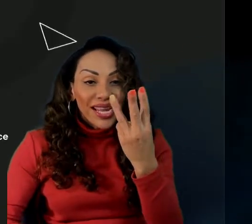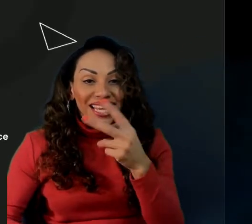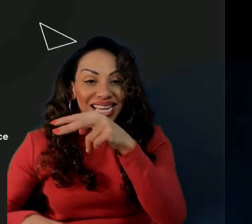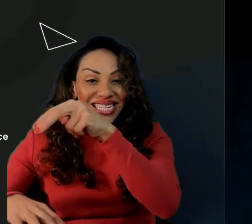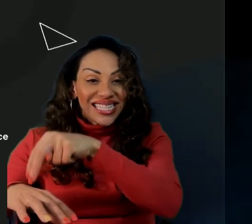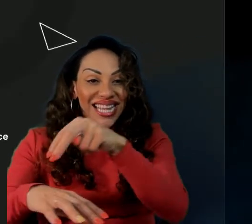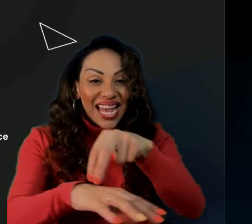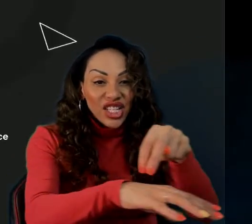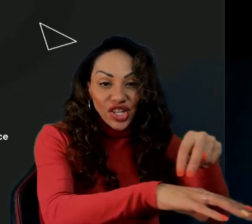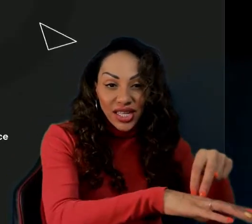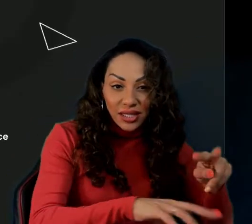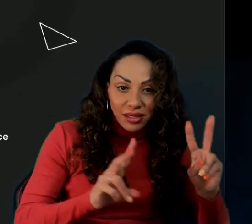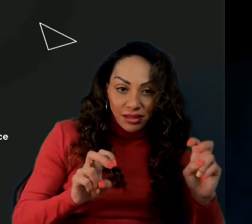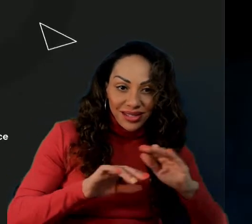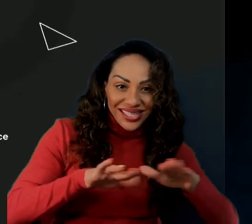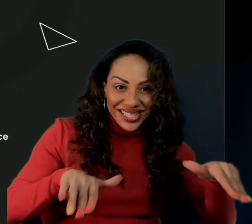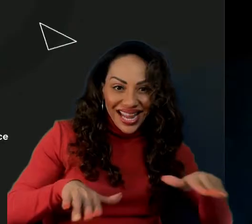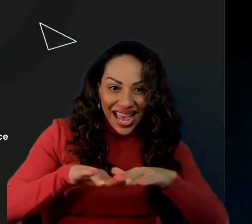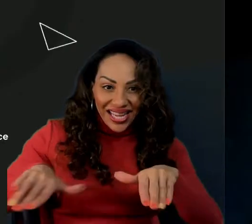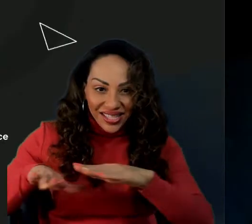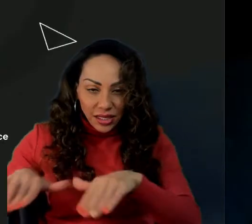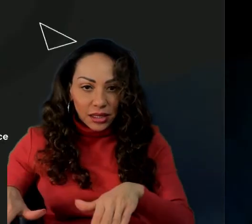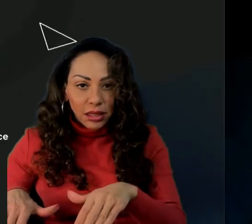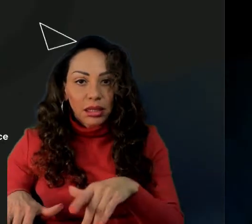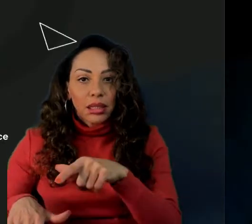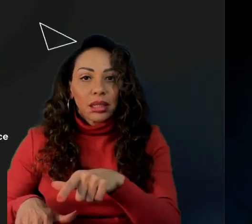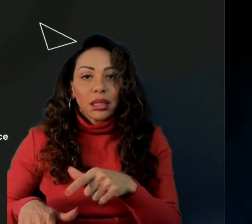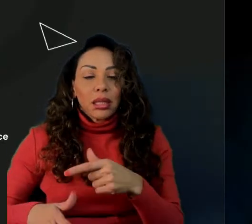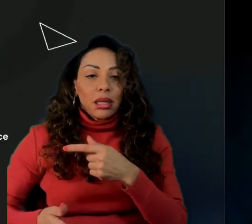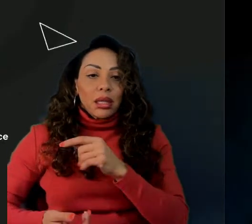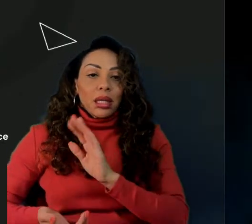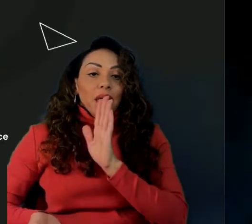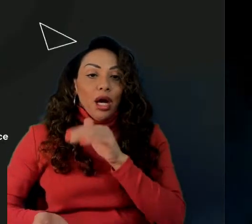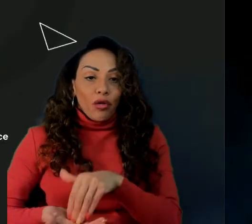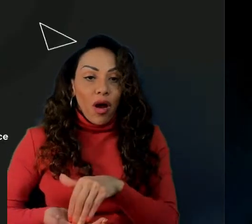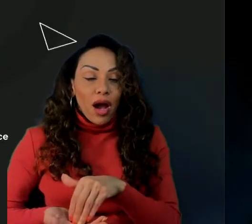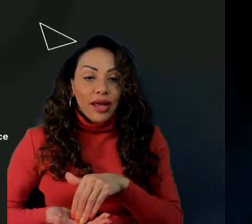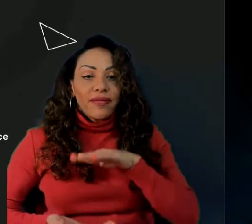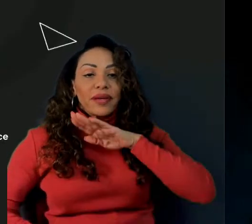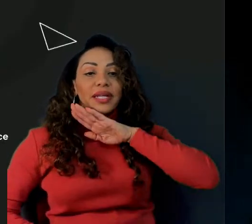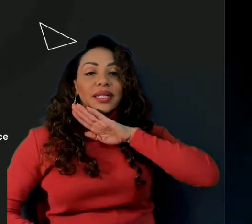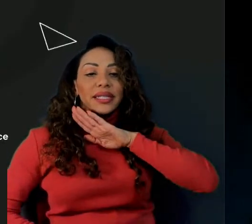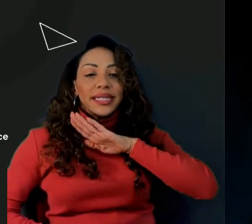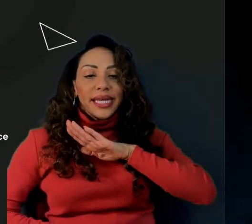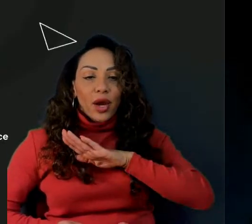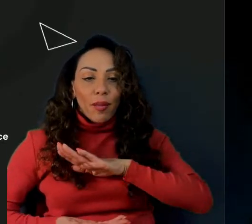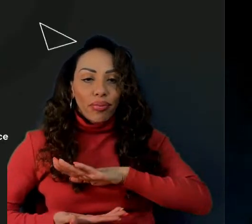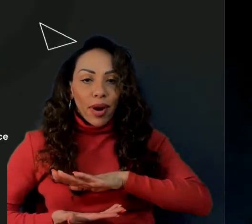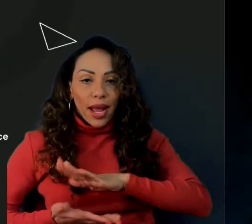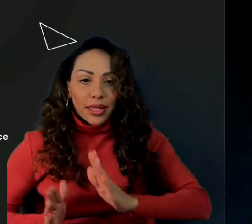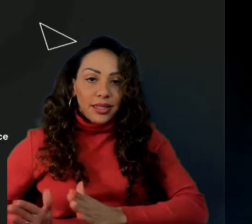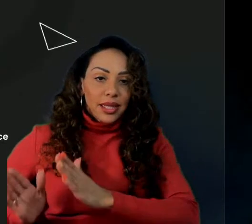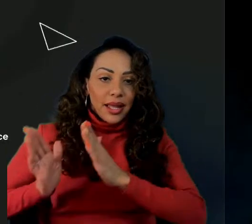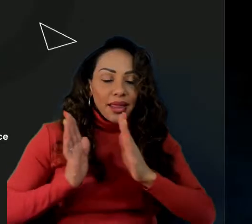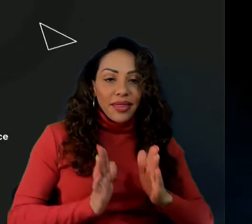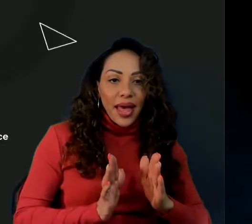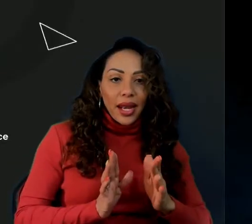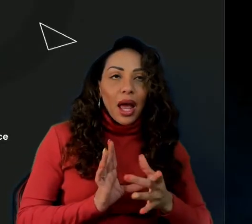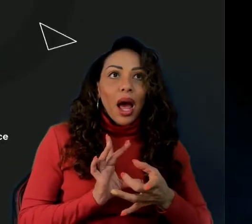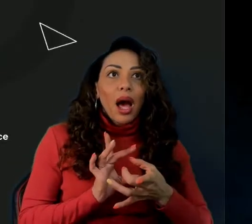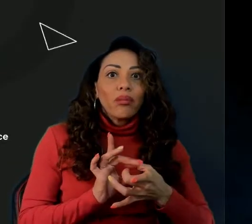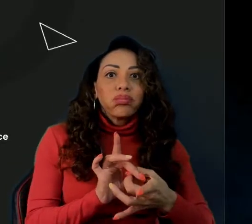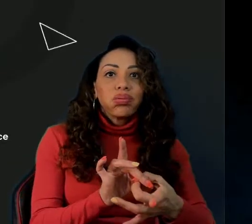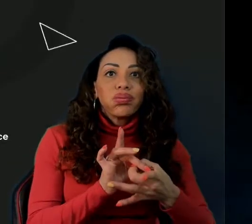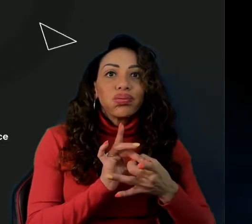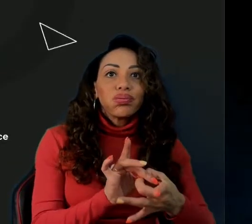main experience, which was hopefully a meaningful and powerful encounter with the algae that left a lasting effect